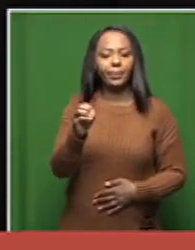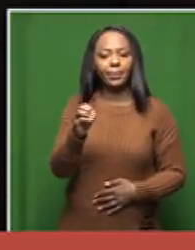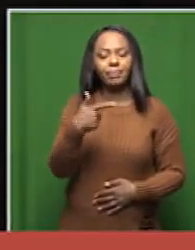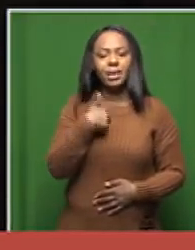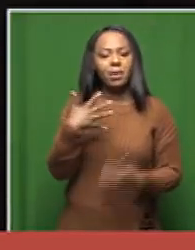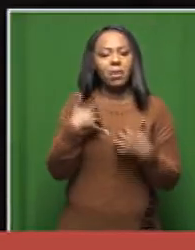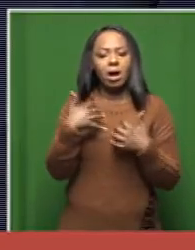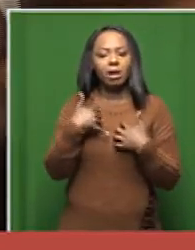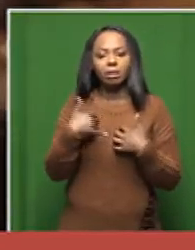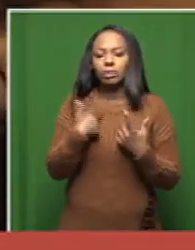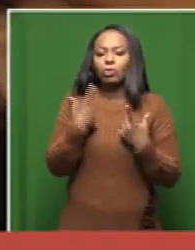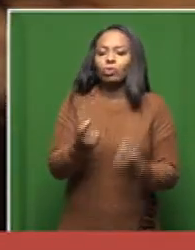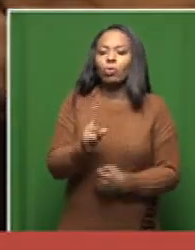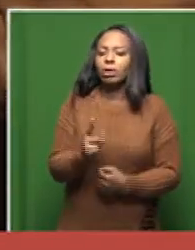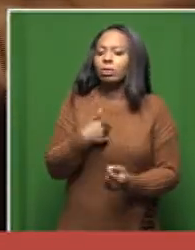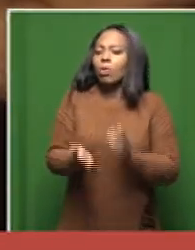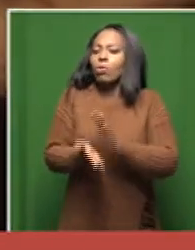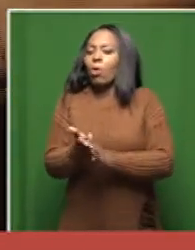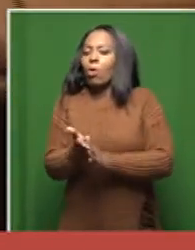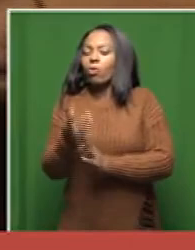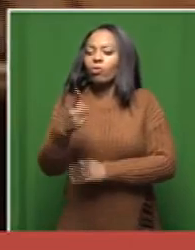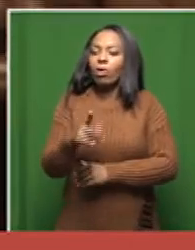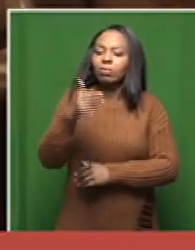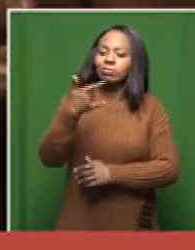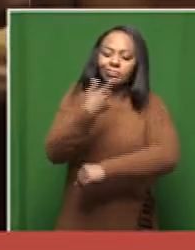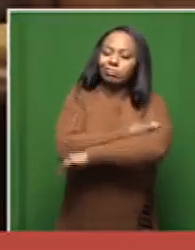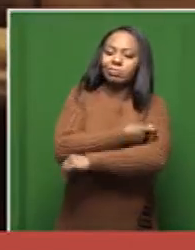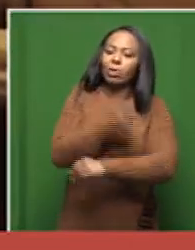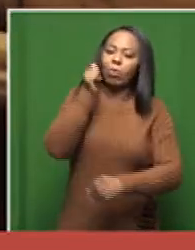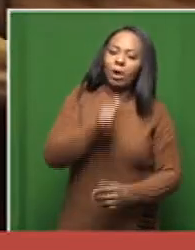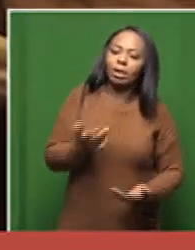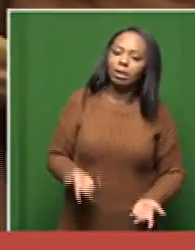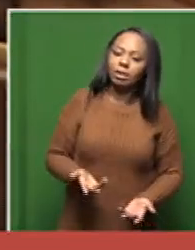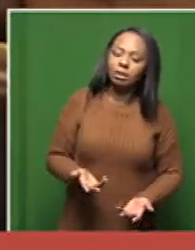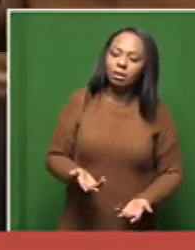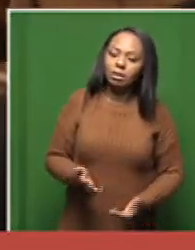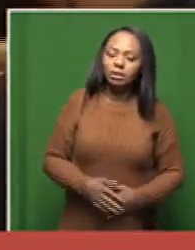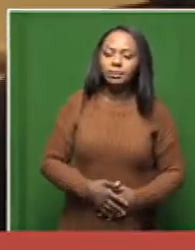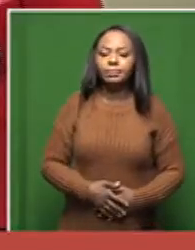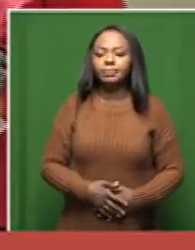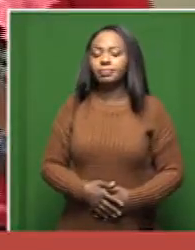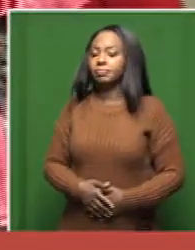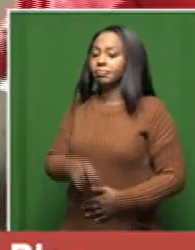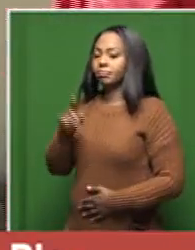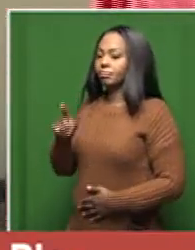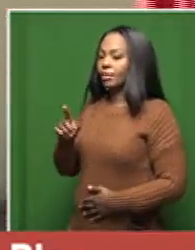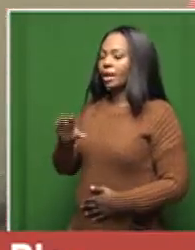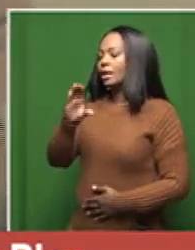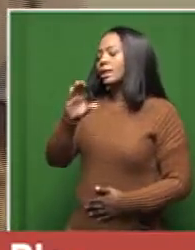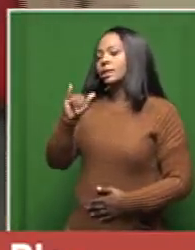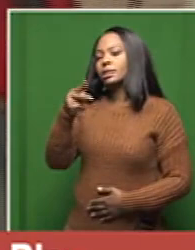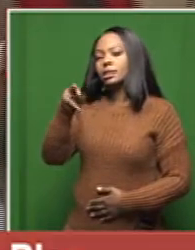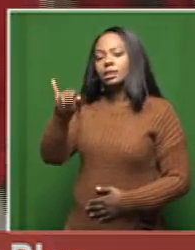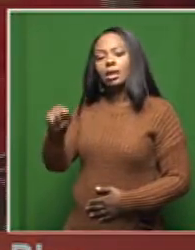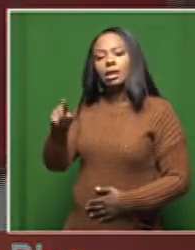am I supposed to do? When can I go for my vaccination? All right. So, Cynthia, did you